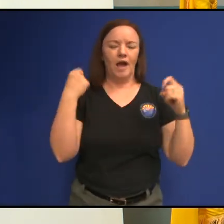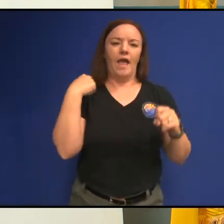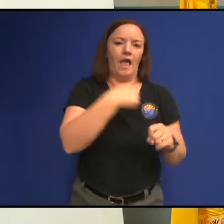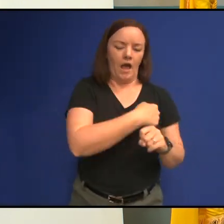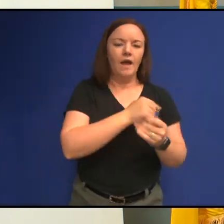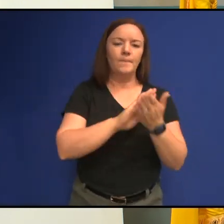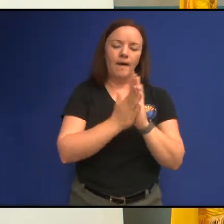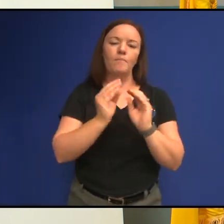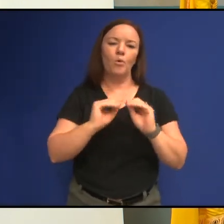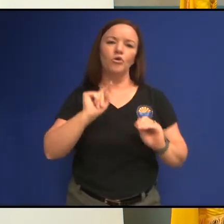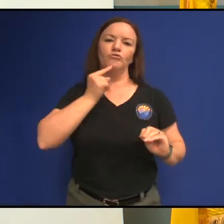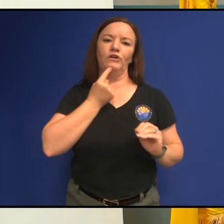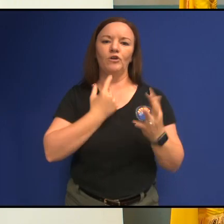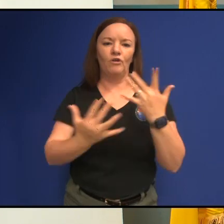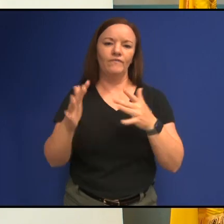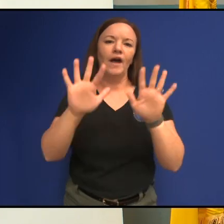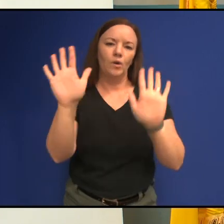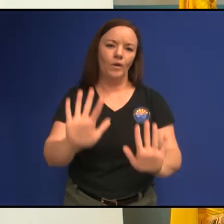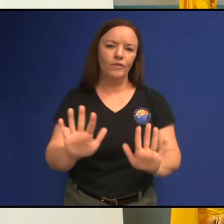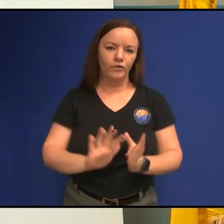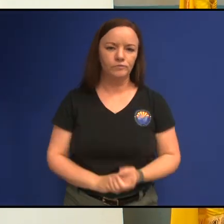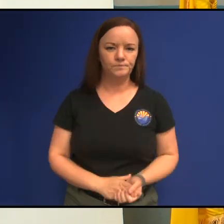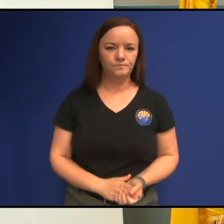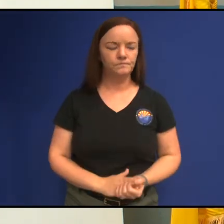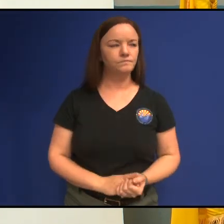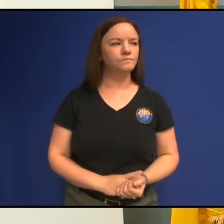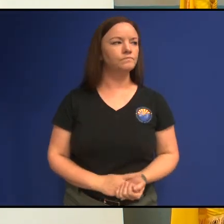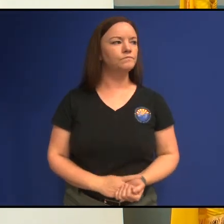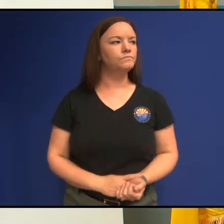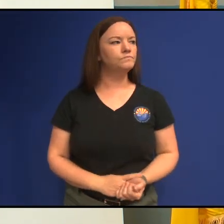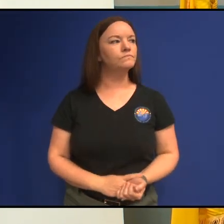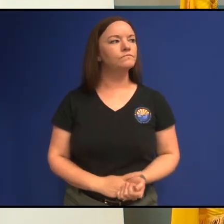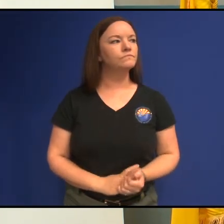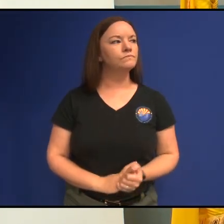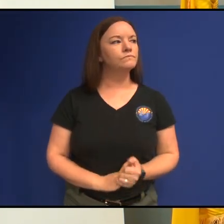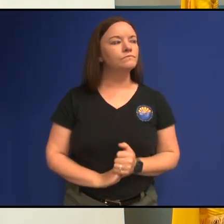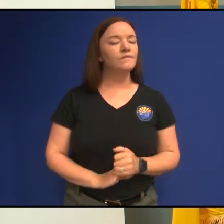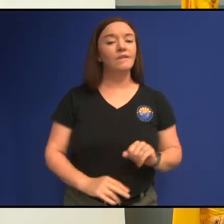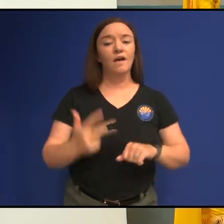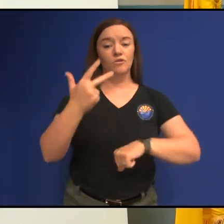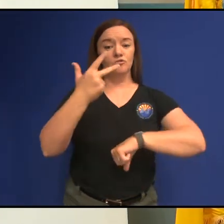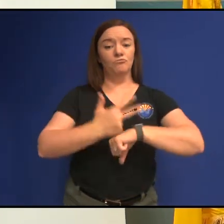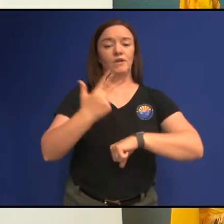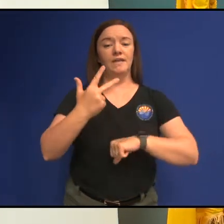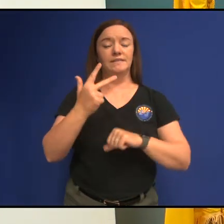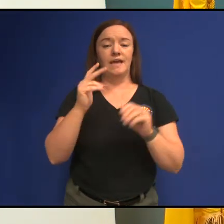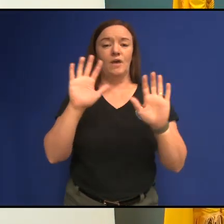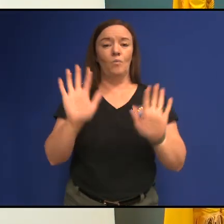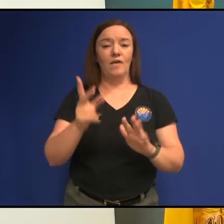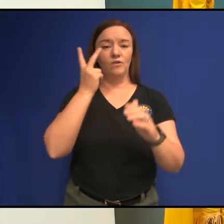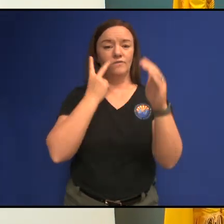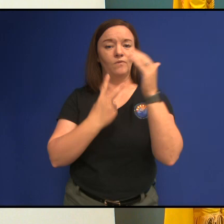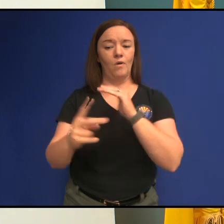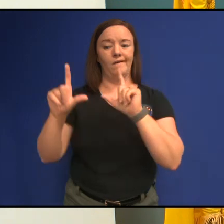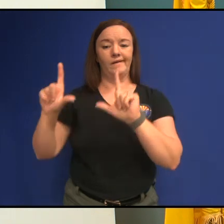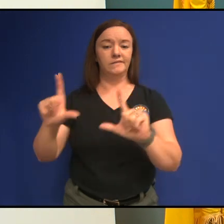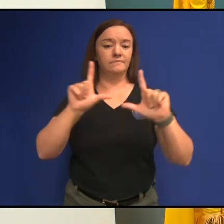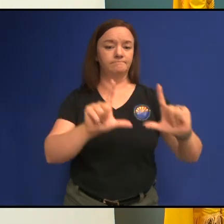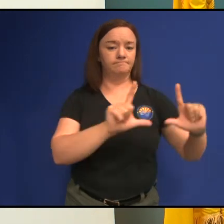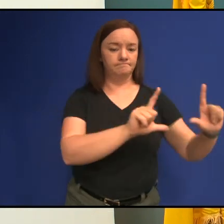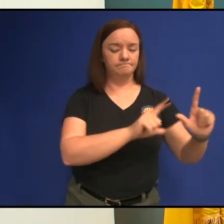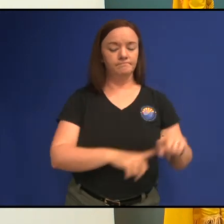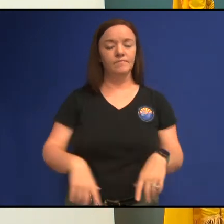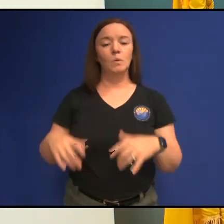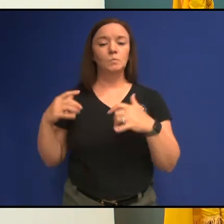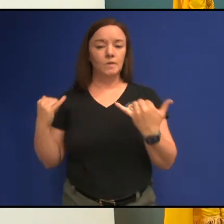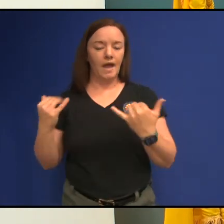So we'll go ahead and move on here. This is a look at our 3-day weather forecast maps today,